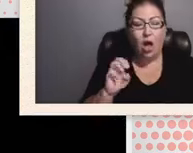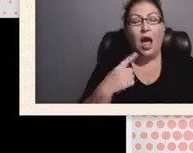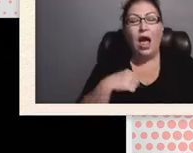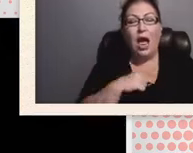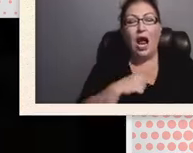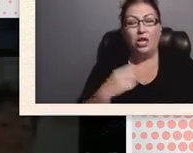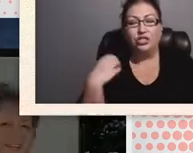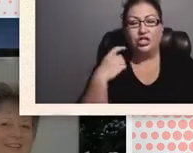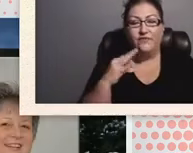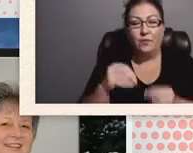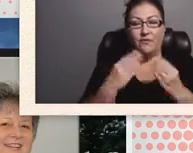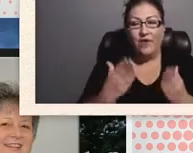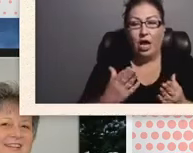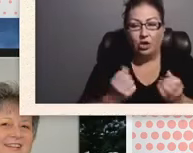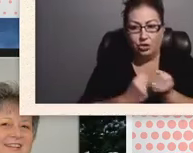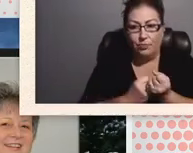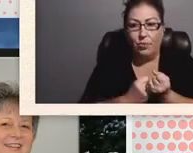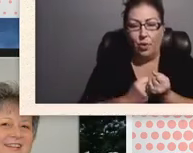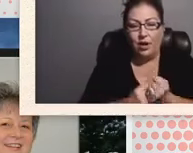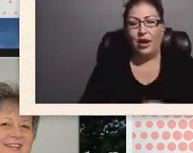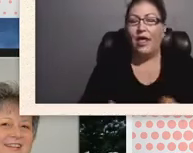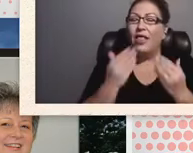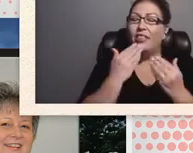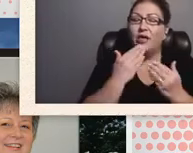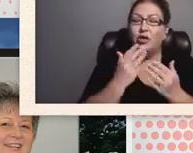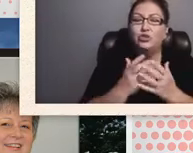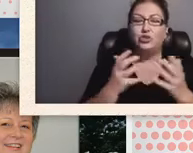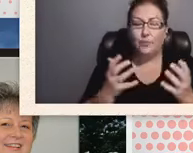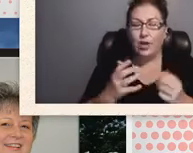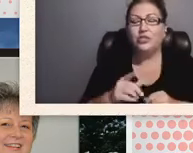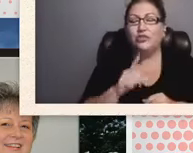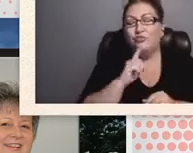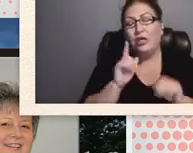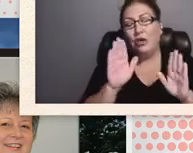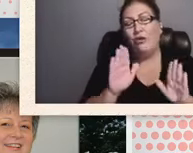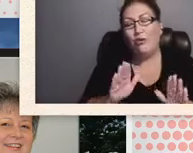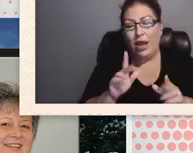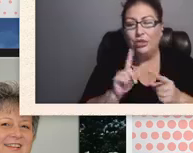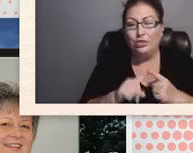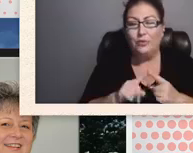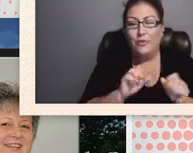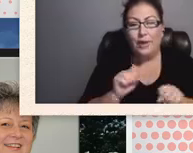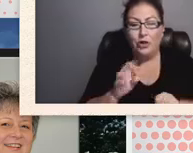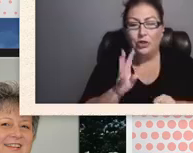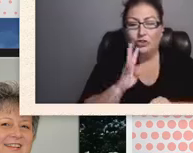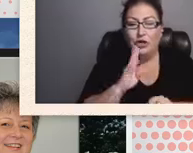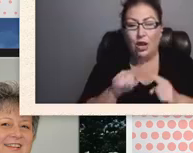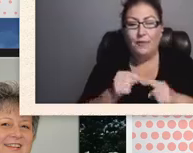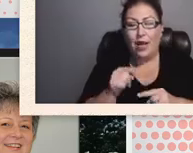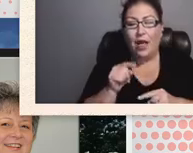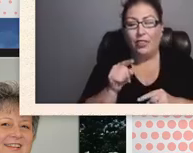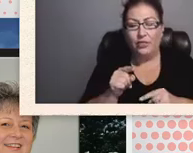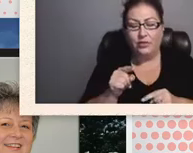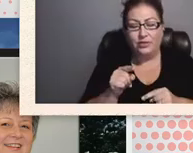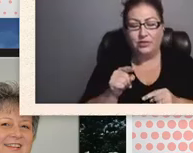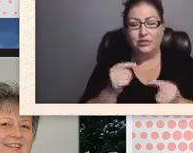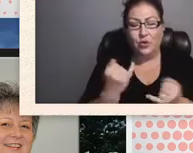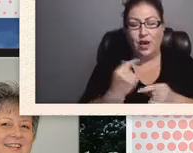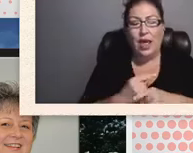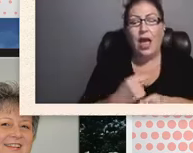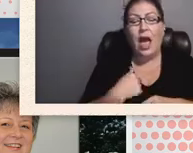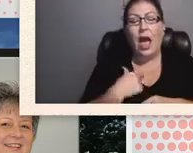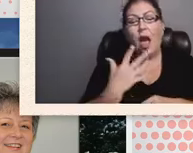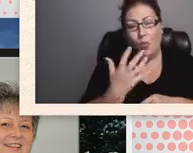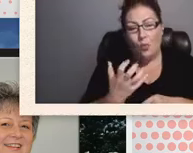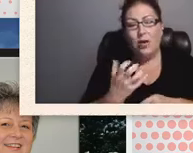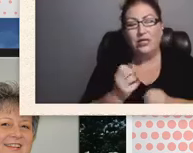Supports. Thank you so much, Karen. It is so great to be able to talk with all of you today. I really just wanted to expand